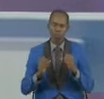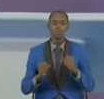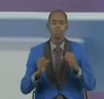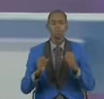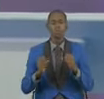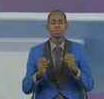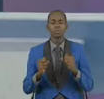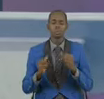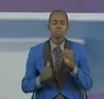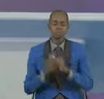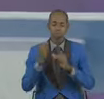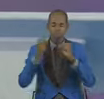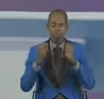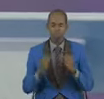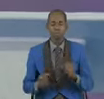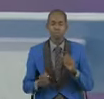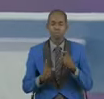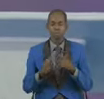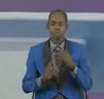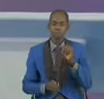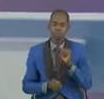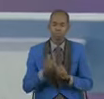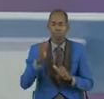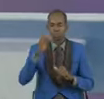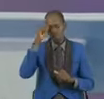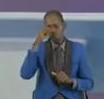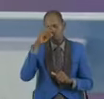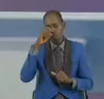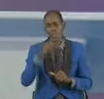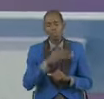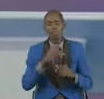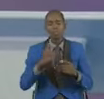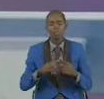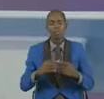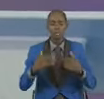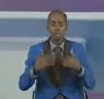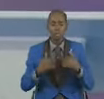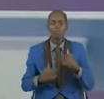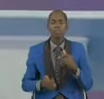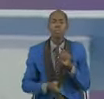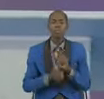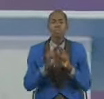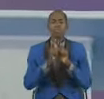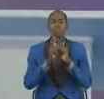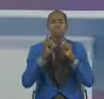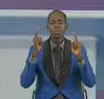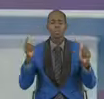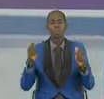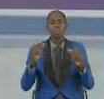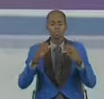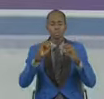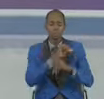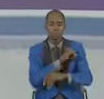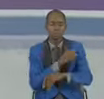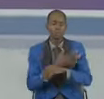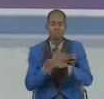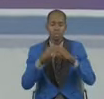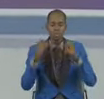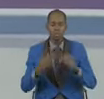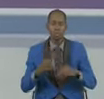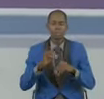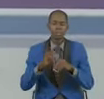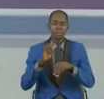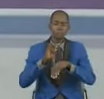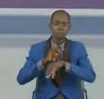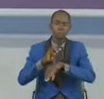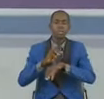Amen. And to have greater authority and power in the ministry, in the life, in the home,